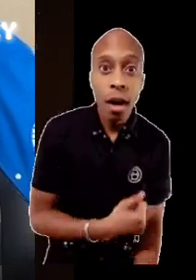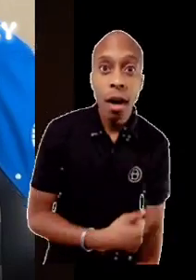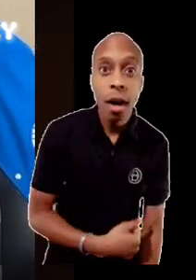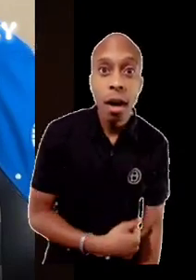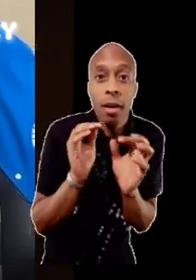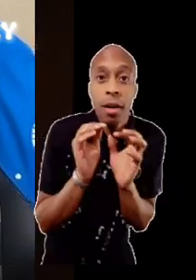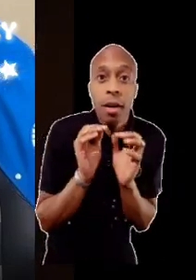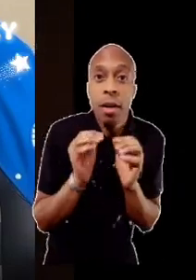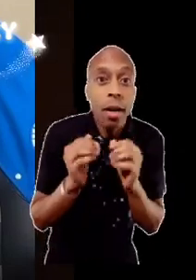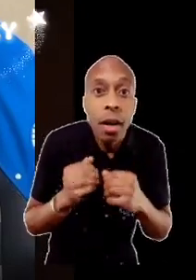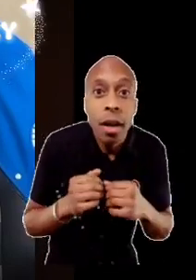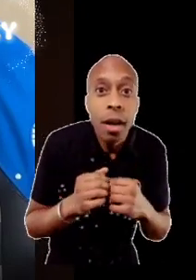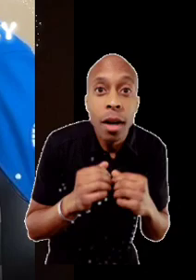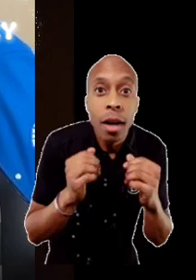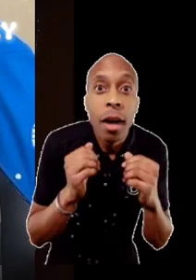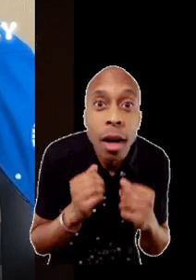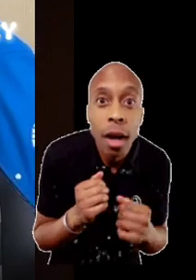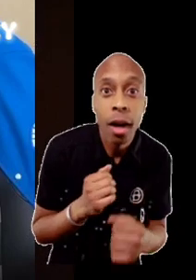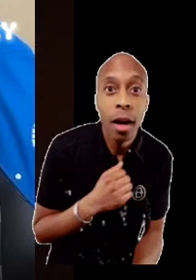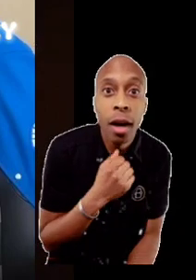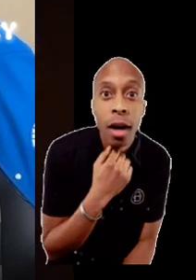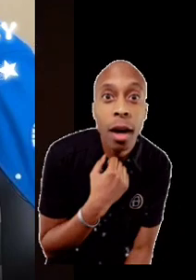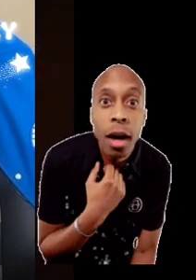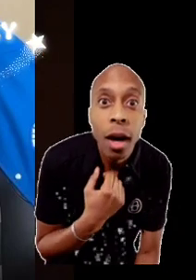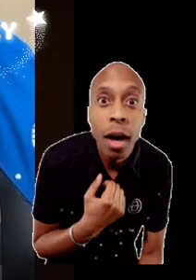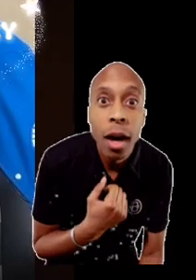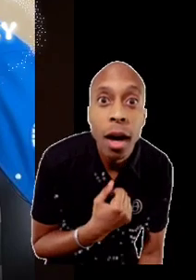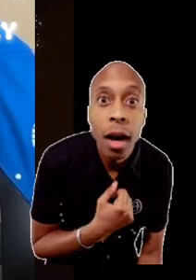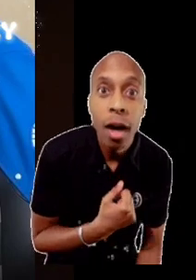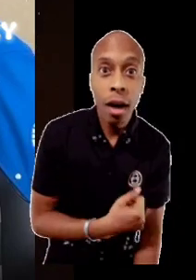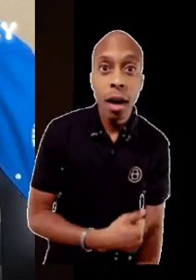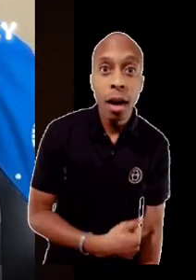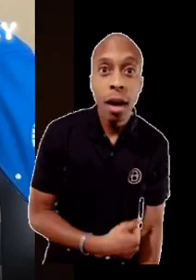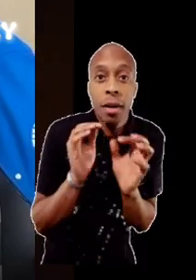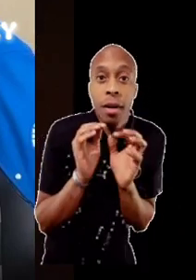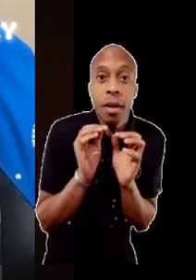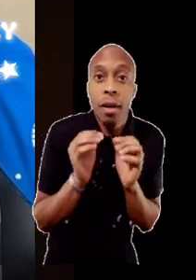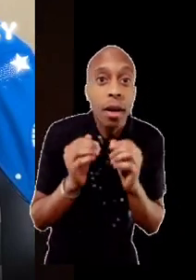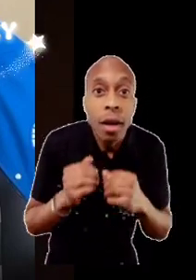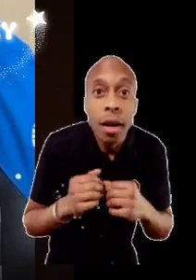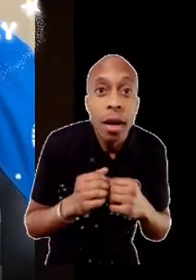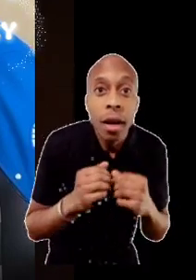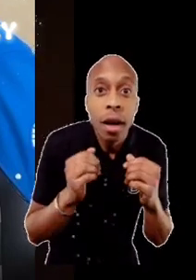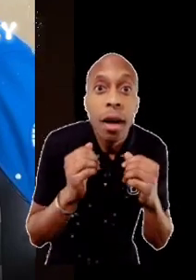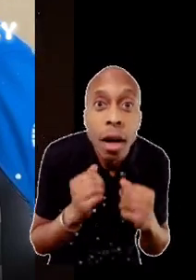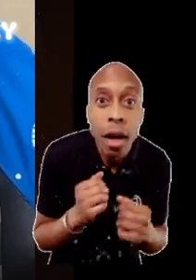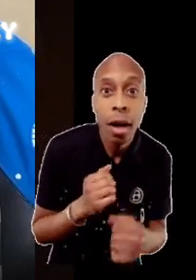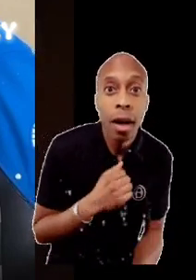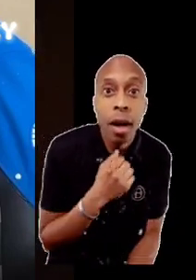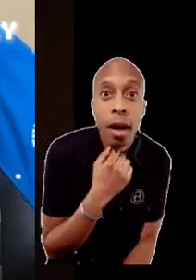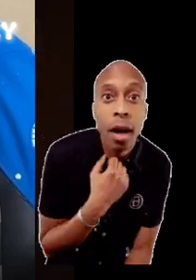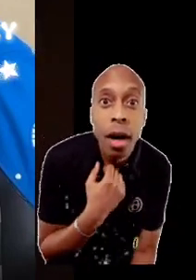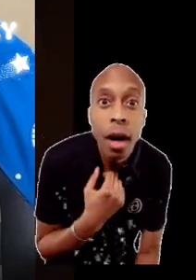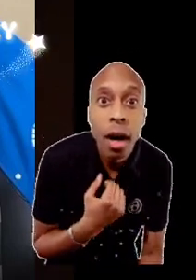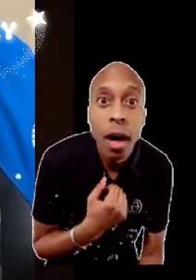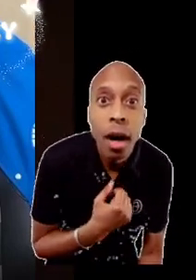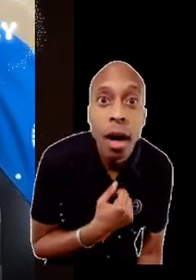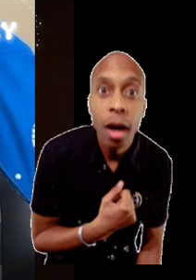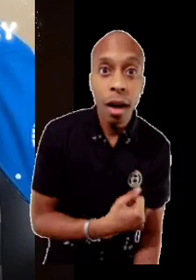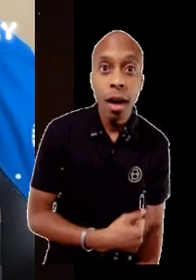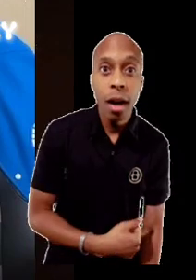work. Sit down in the office. Me hold. And if people know the truth, I don't want to stand up.